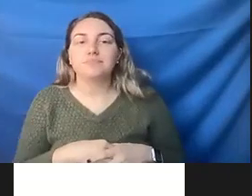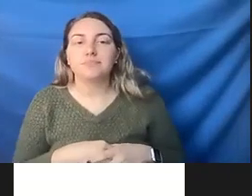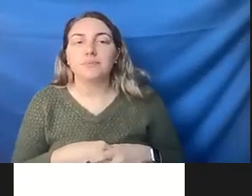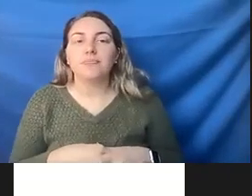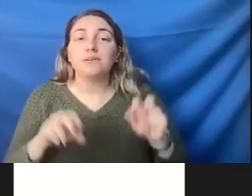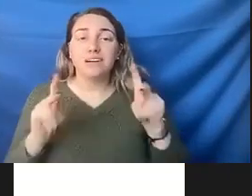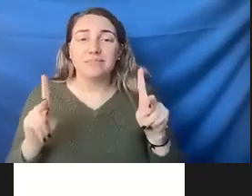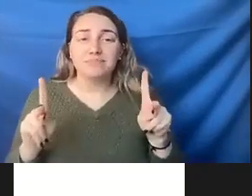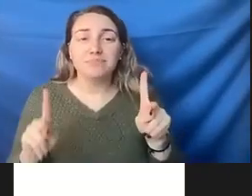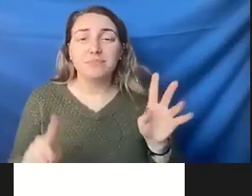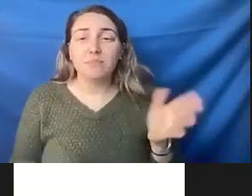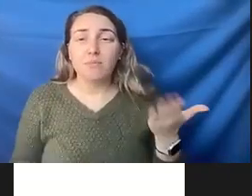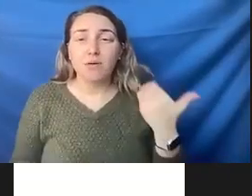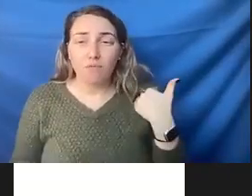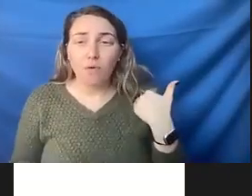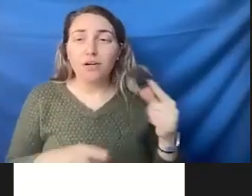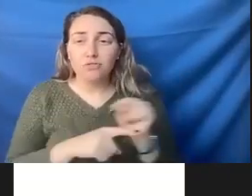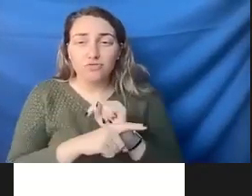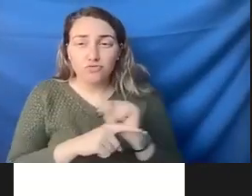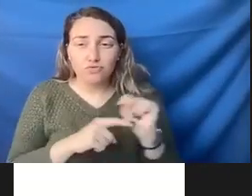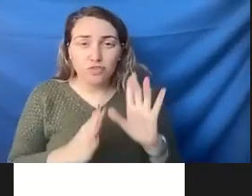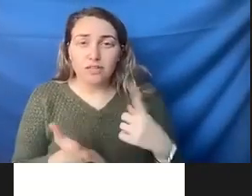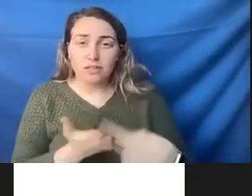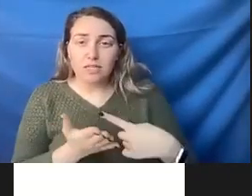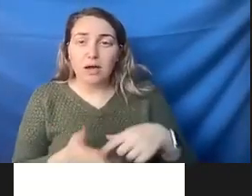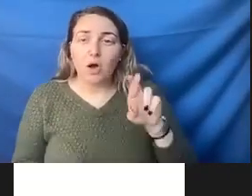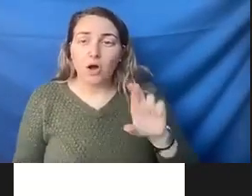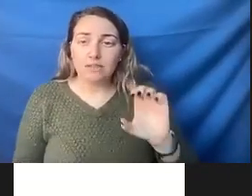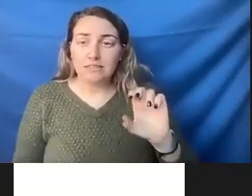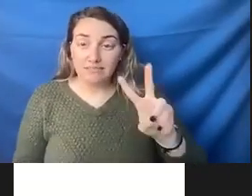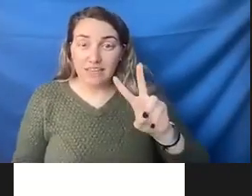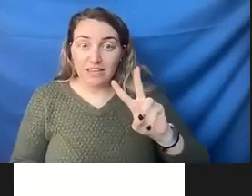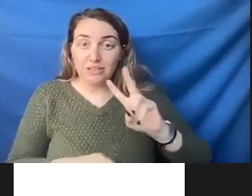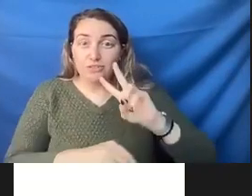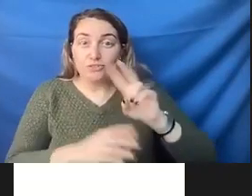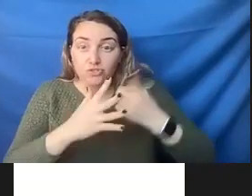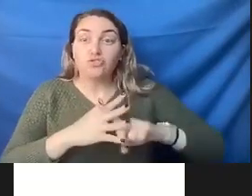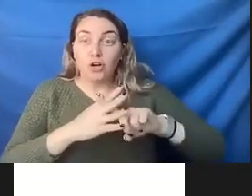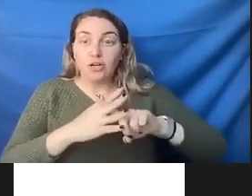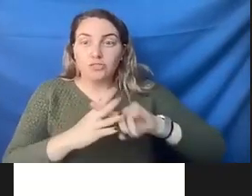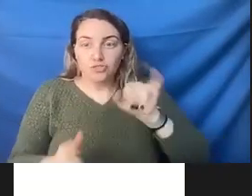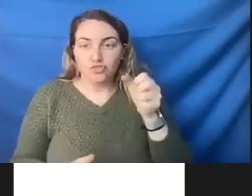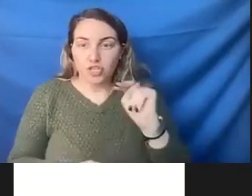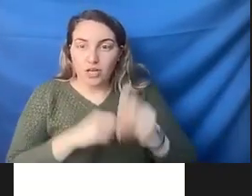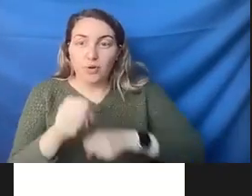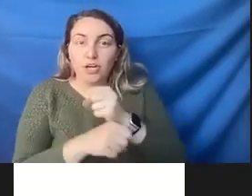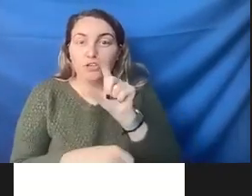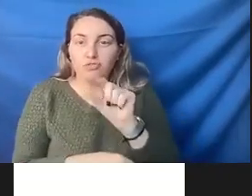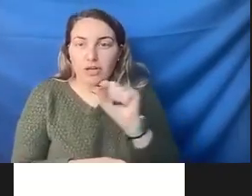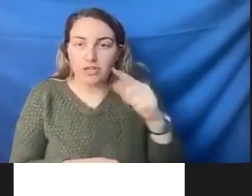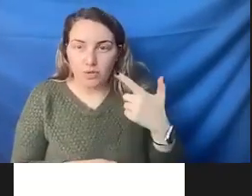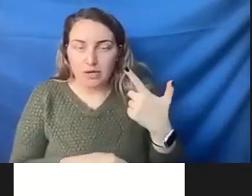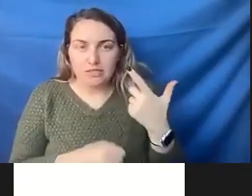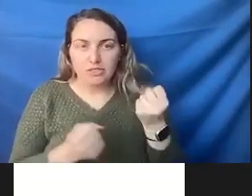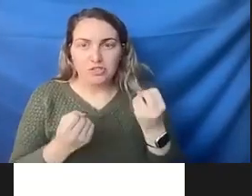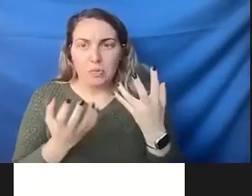Okay, so I mentioned earlier in the training that ranked choice voting is effective as of January 2021. And I just wanted to go over quickly when you will use ranked